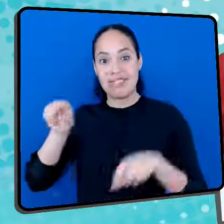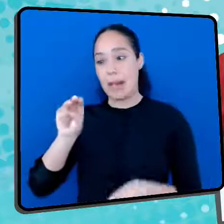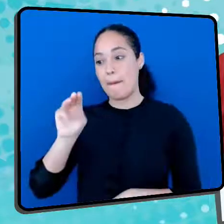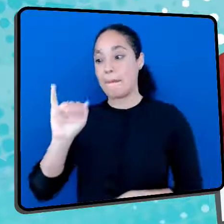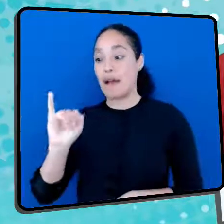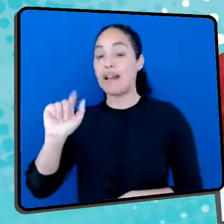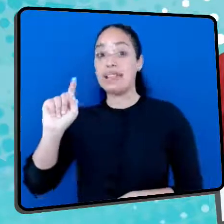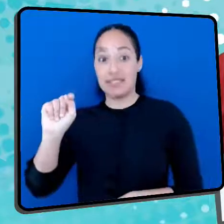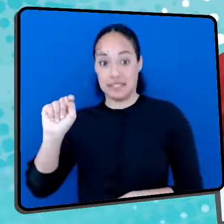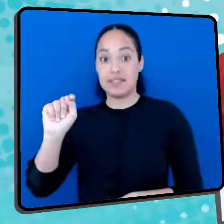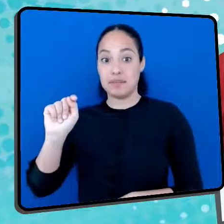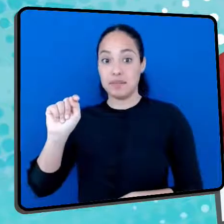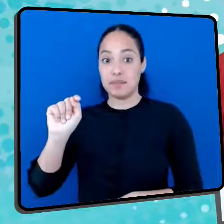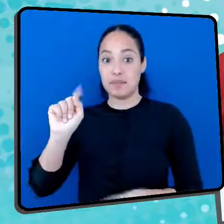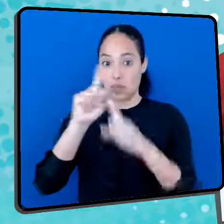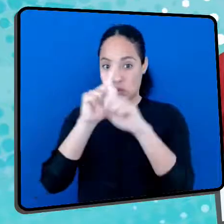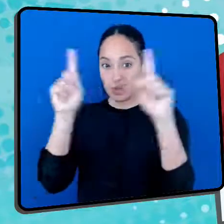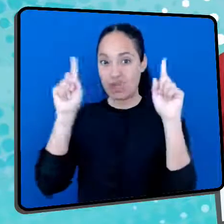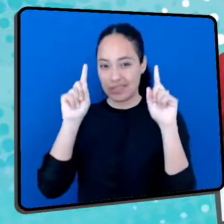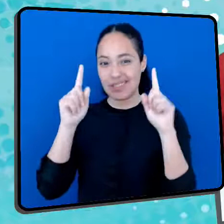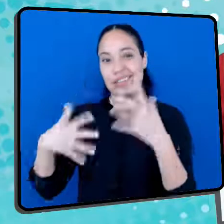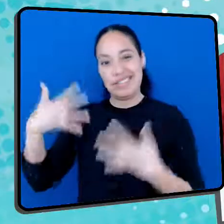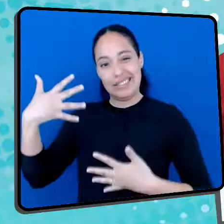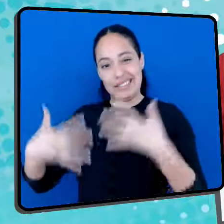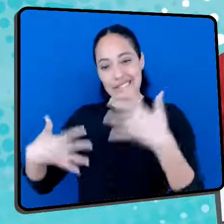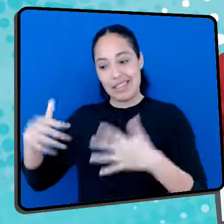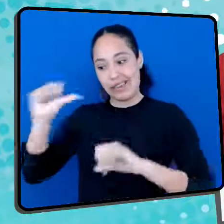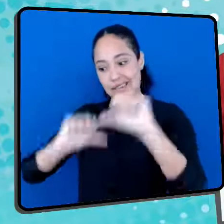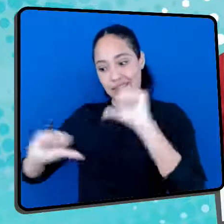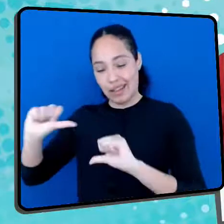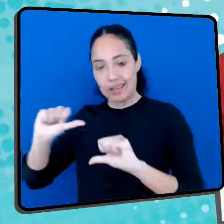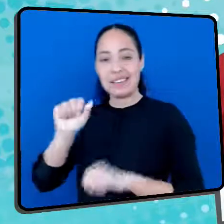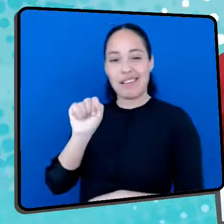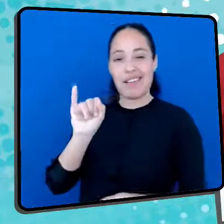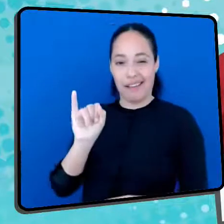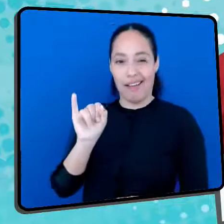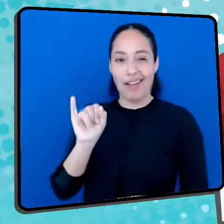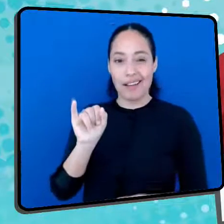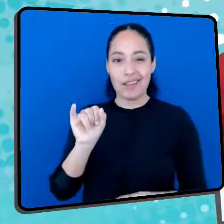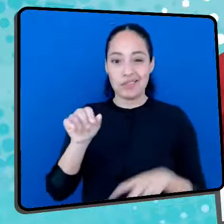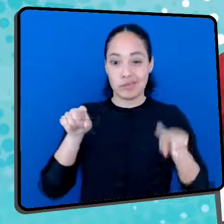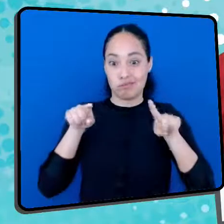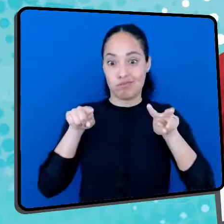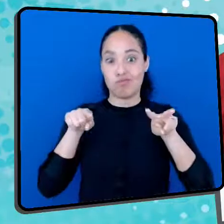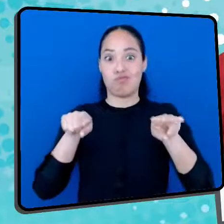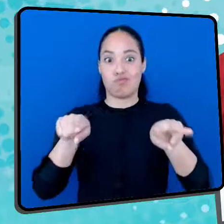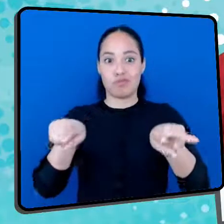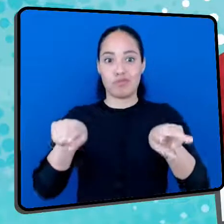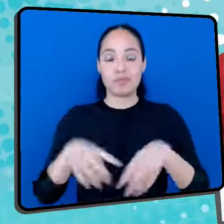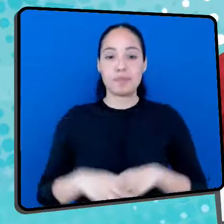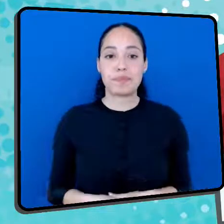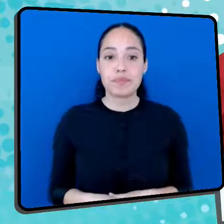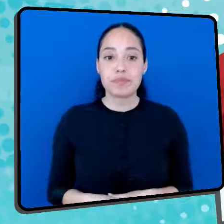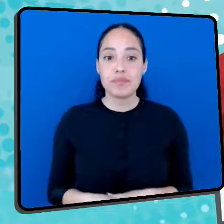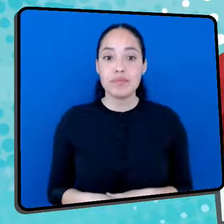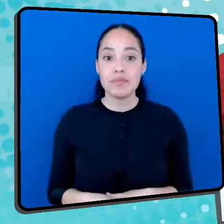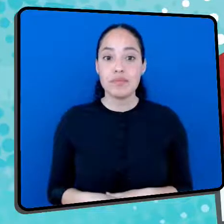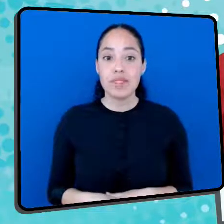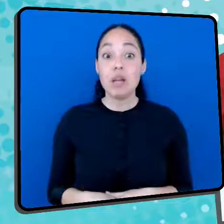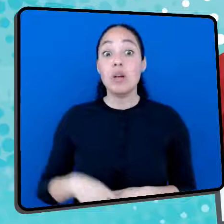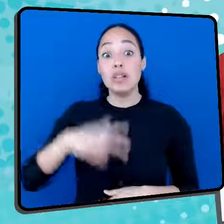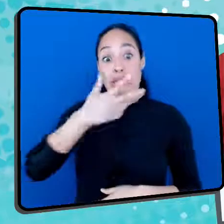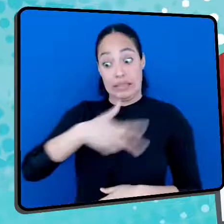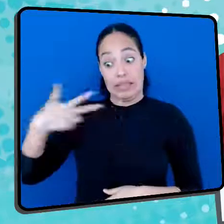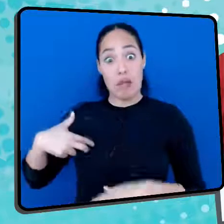like that path was very funny, because I came to Denmark, and at that time I was learning programming only,